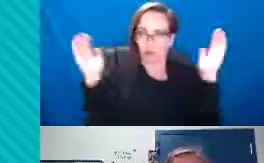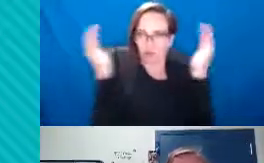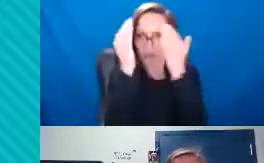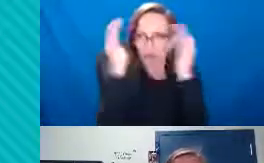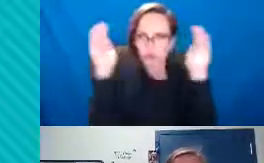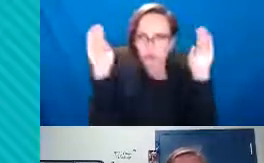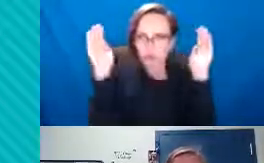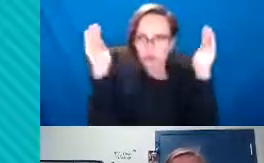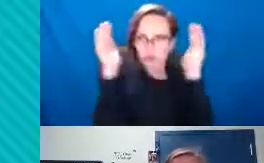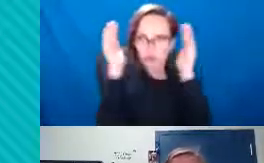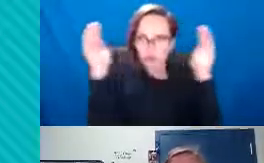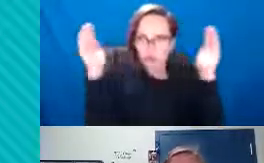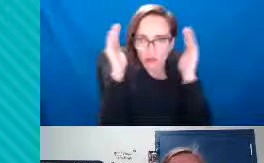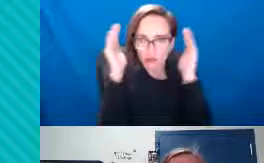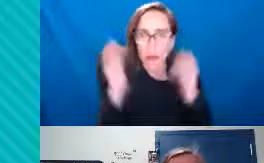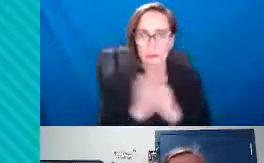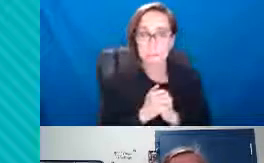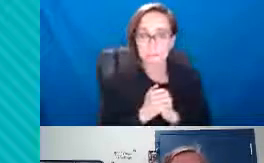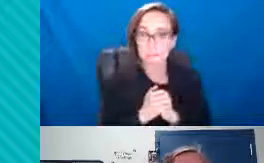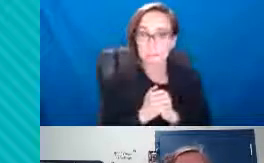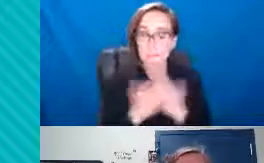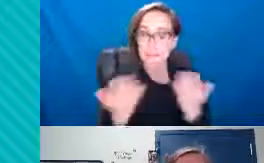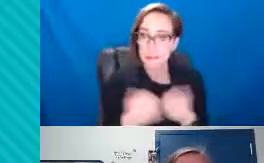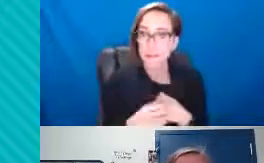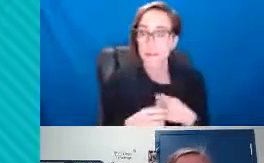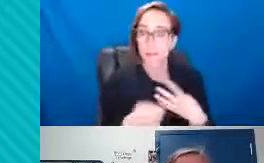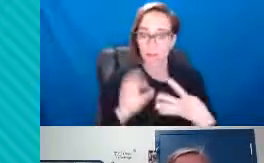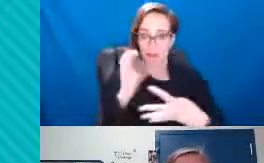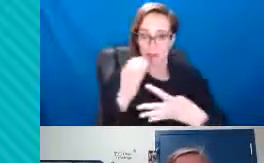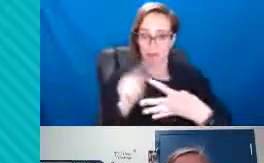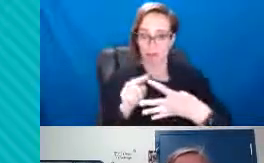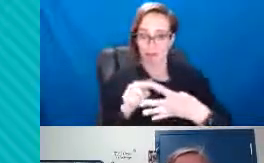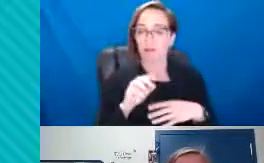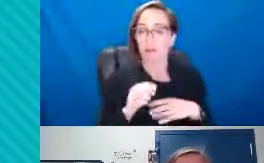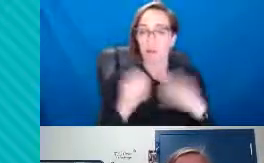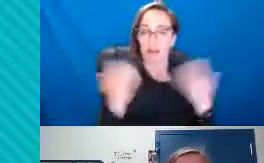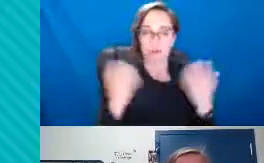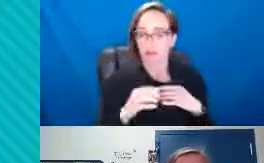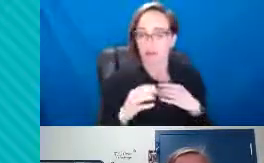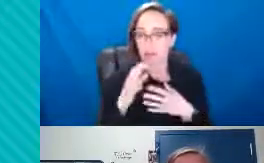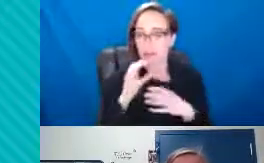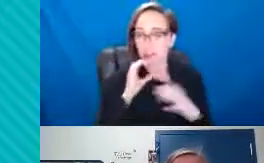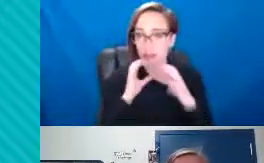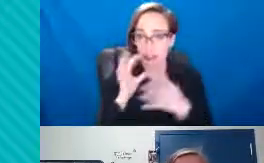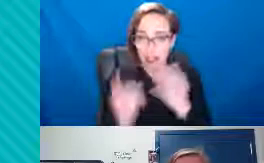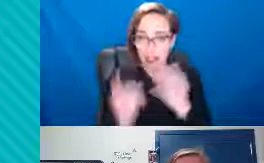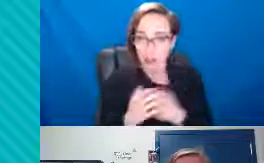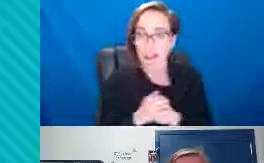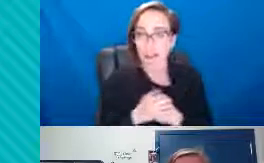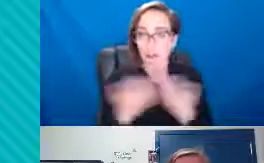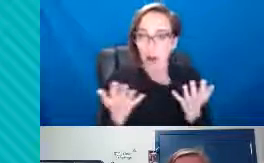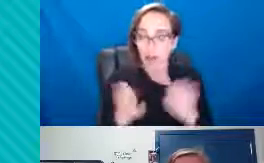Communication options, and this is obvious, speech, written language, and print on